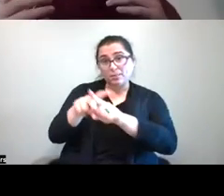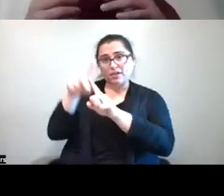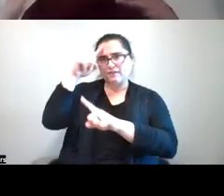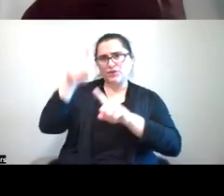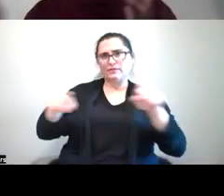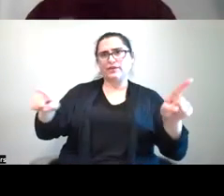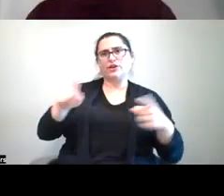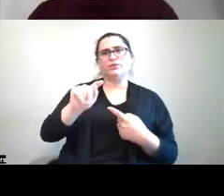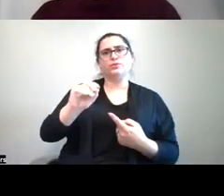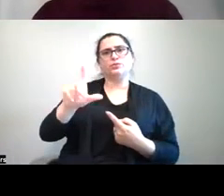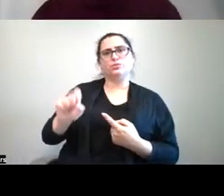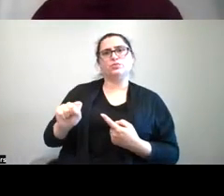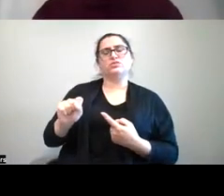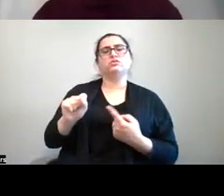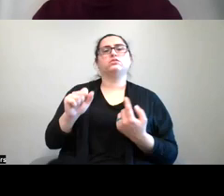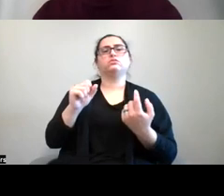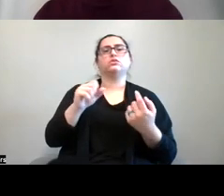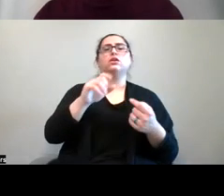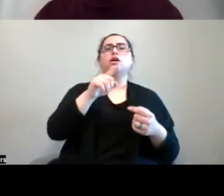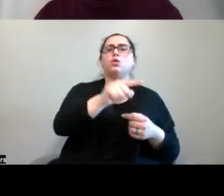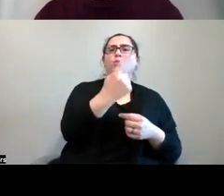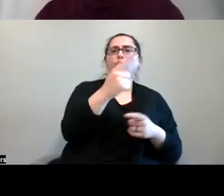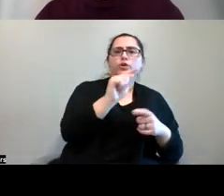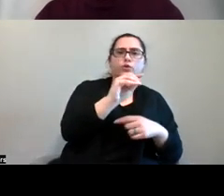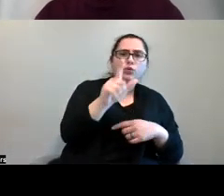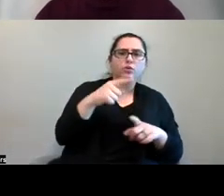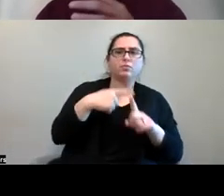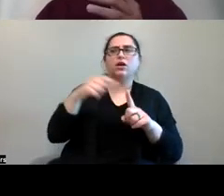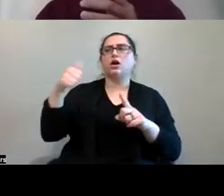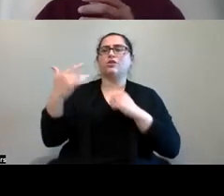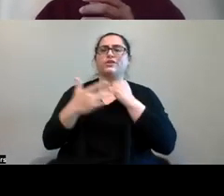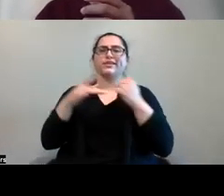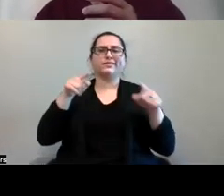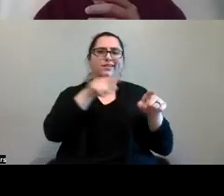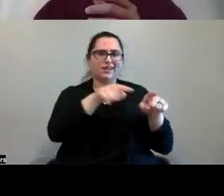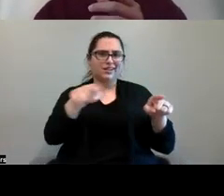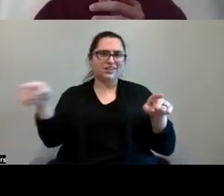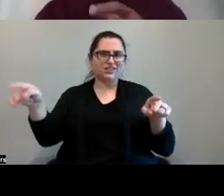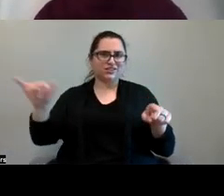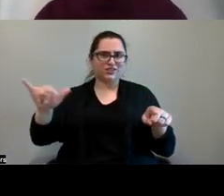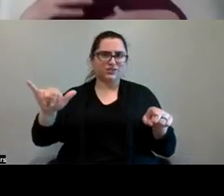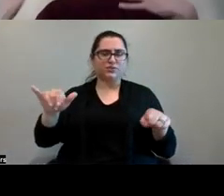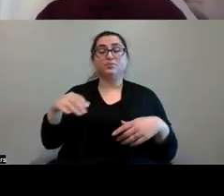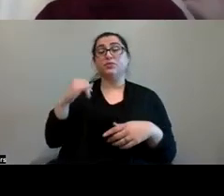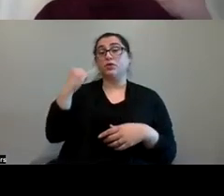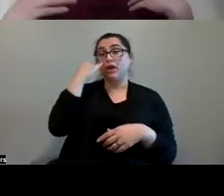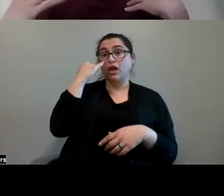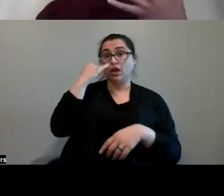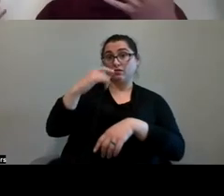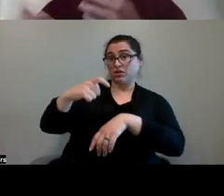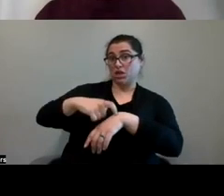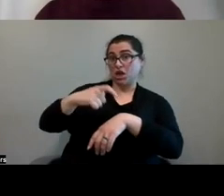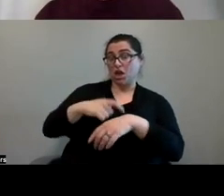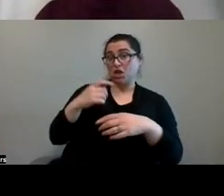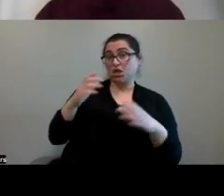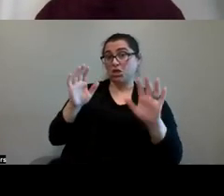tool alongside a lot of other technologies. So if time is not an issue, you can definitely mix this with